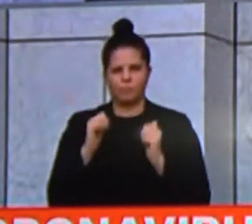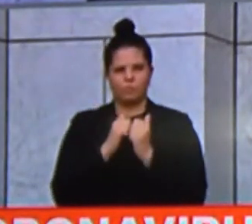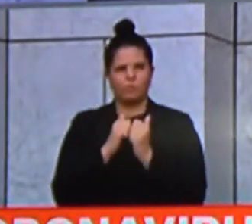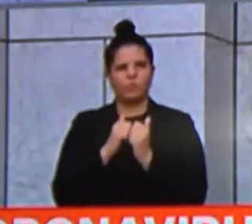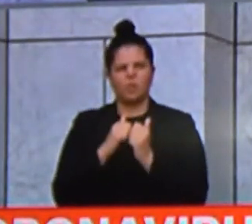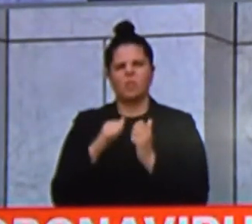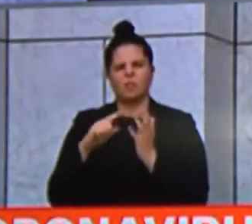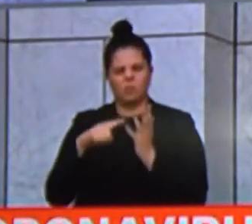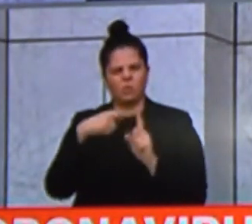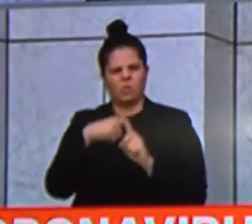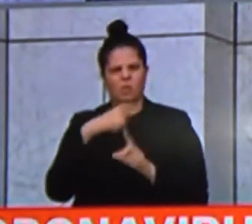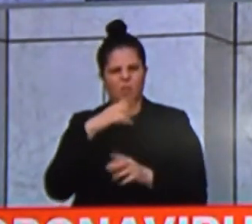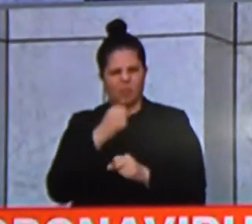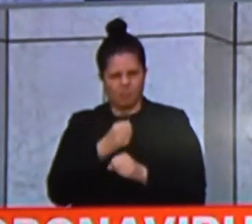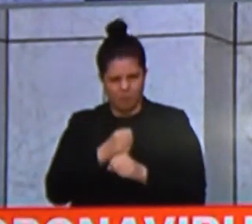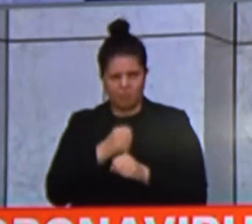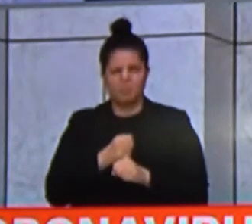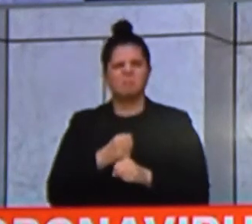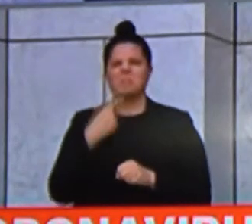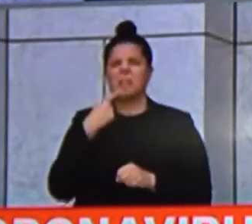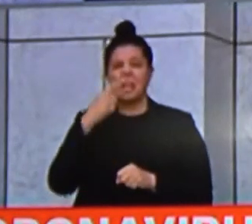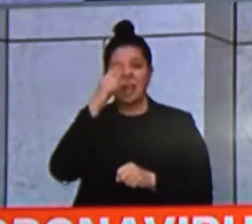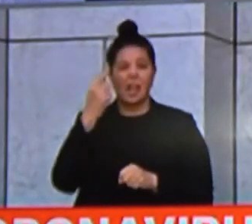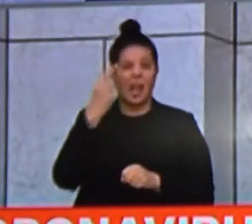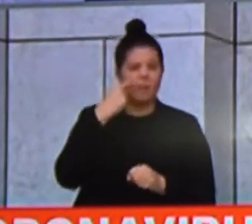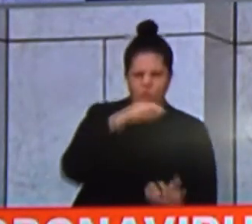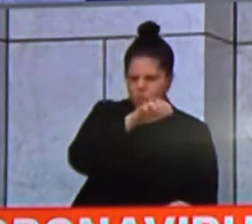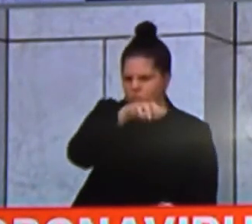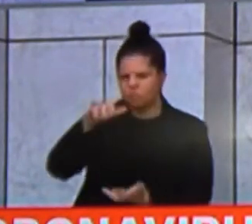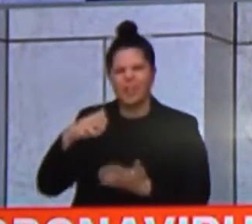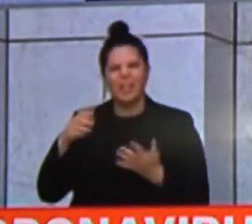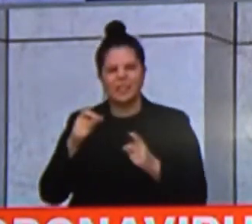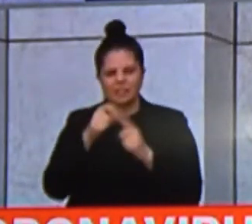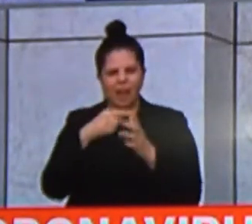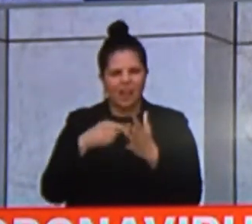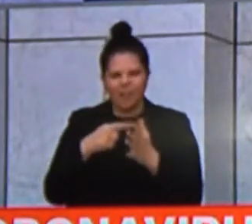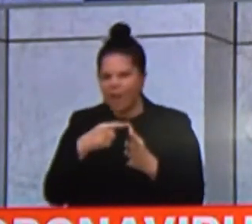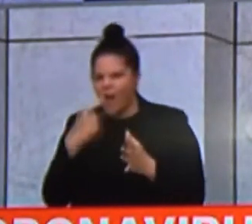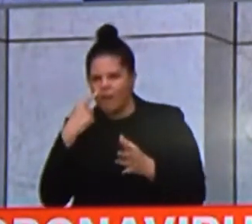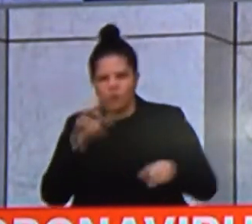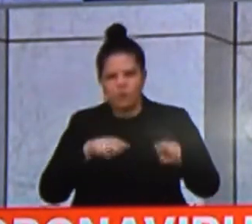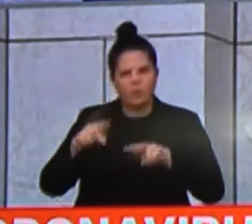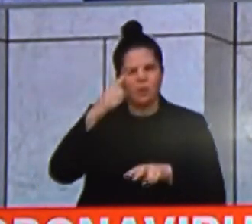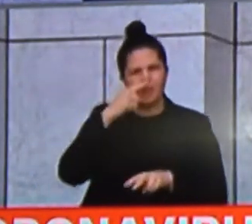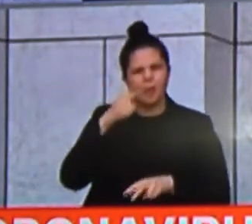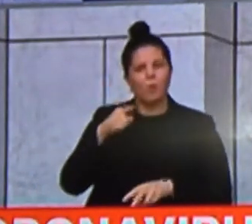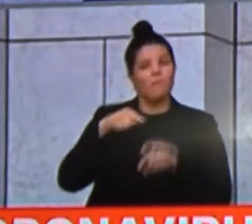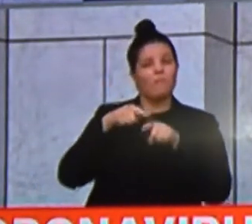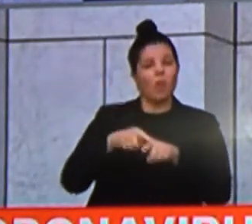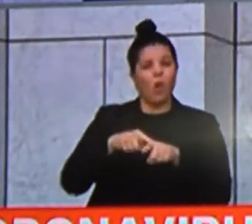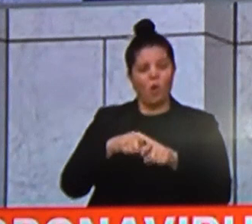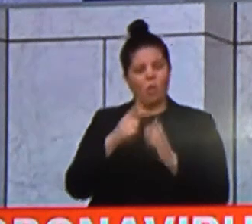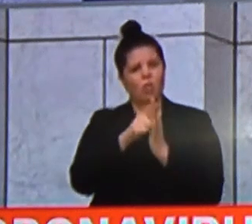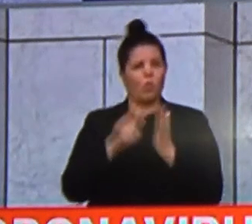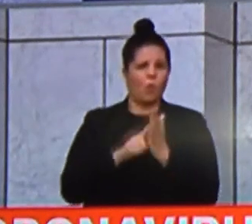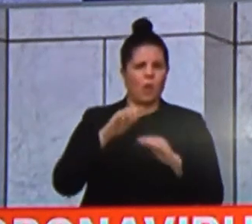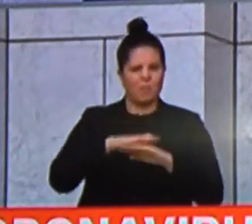it will apply retrospectively. So if someone was stood down by their employer 2 weeks ago, with the prospect of the business starting up